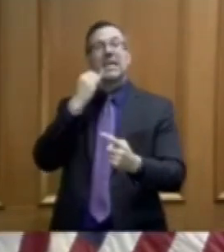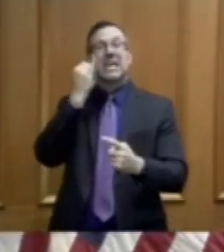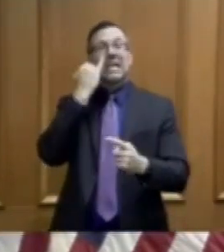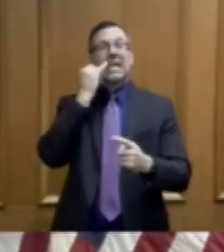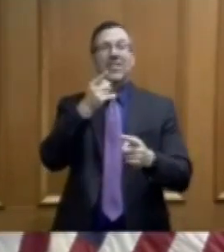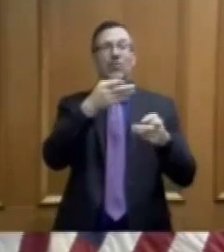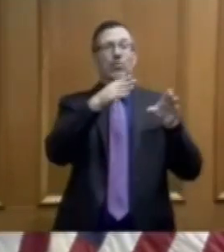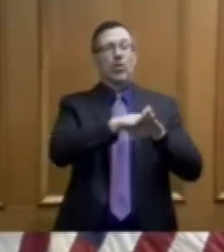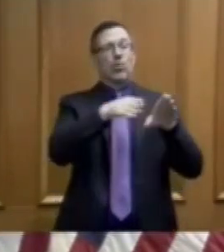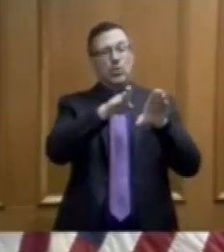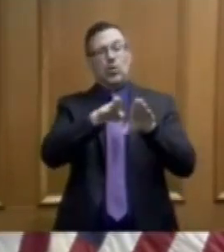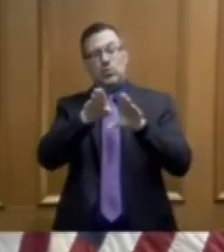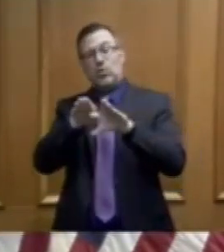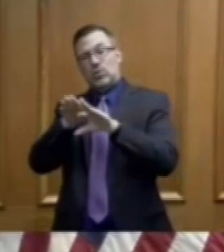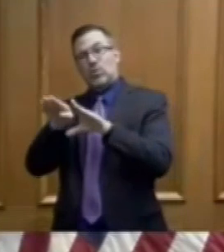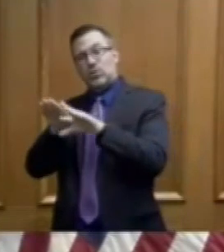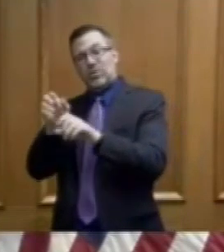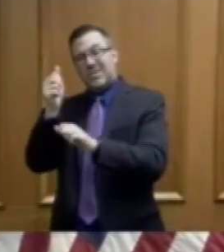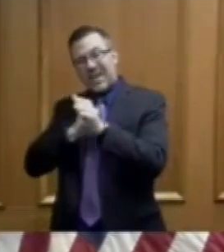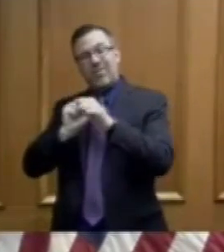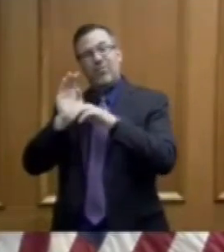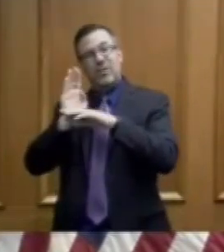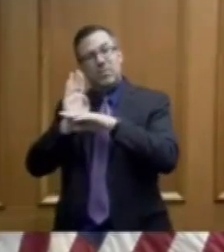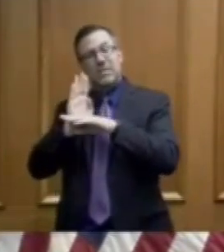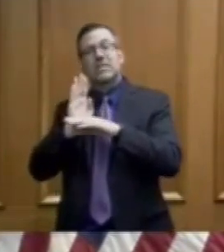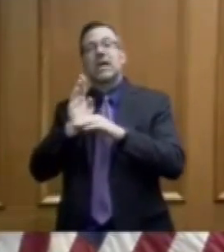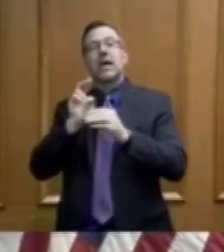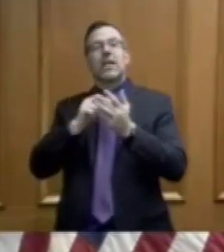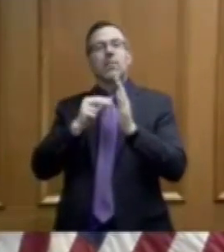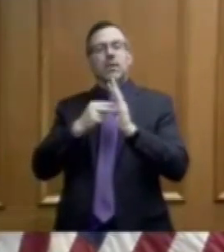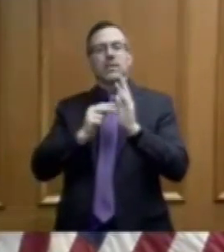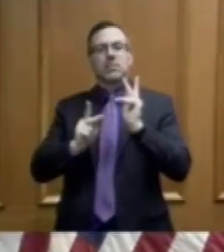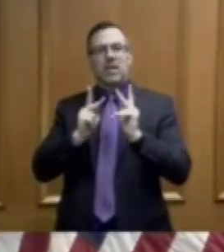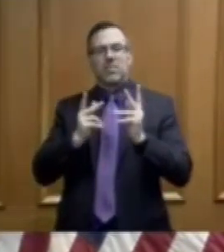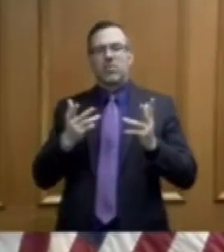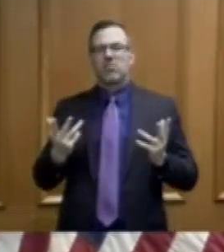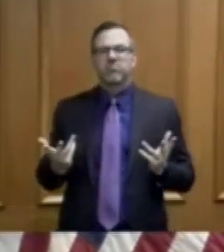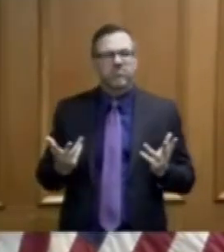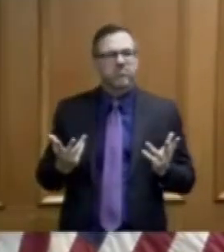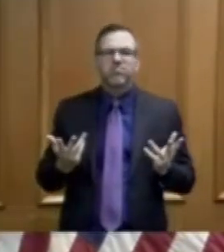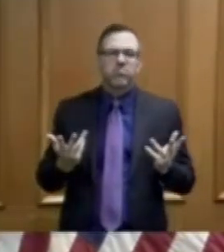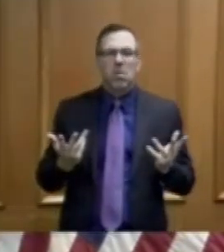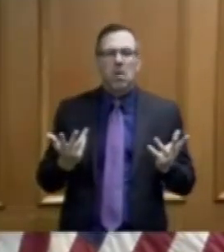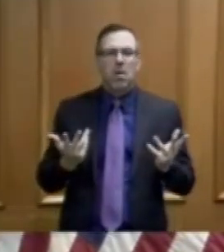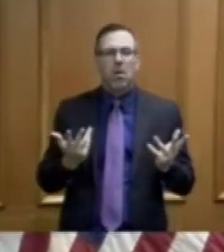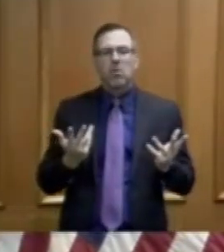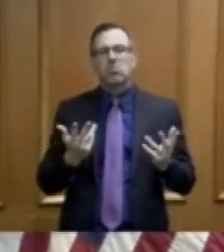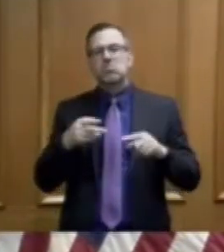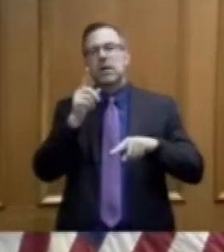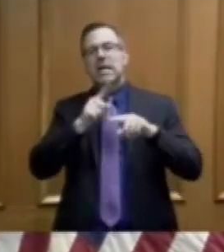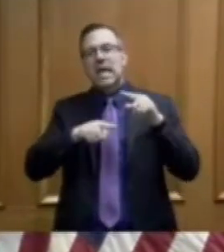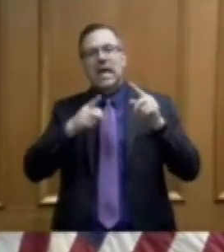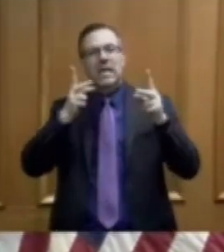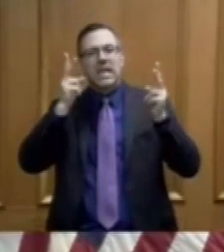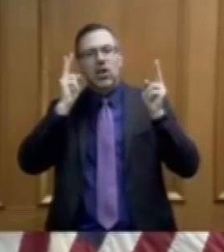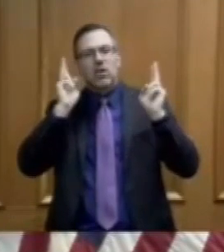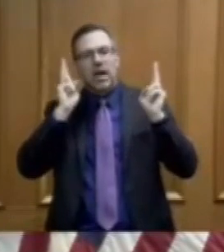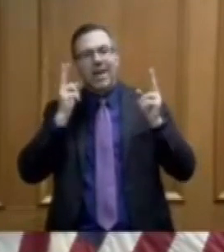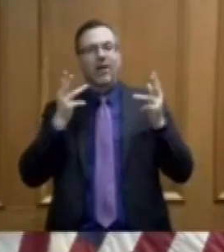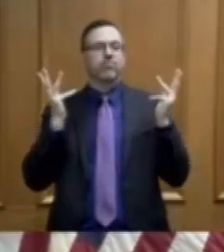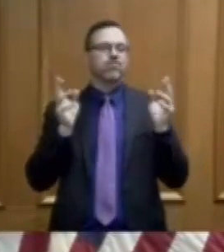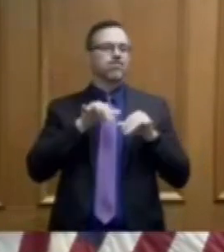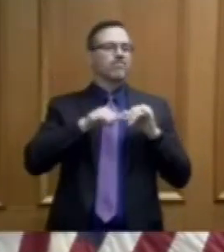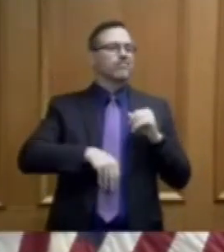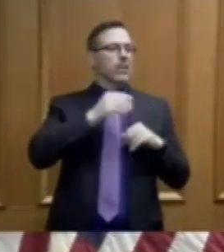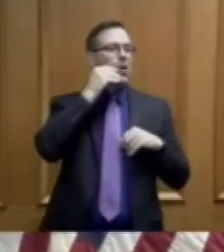state, it limits the movement of people because there's much less reason for them to move, to go to one of